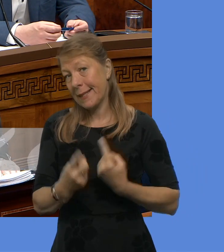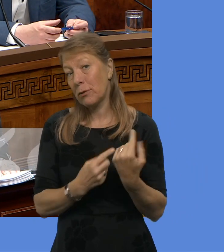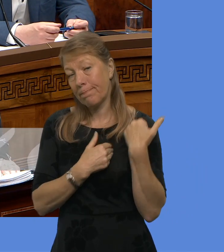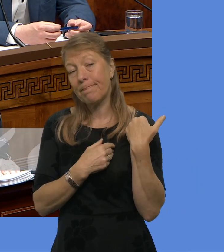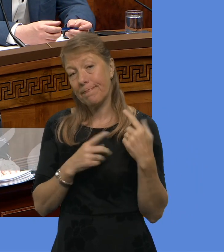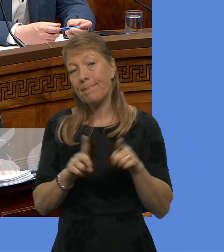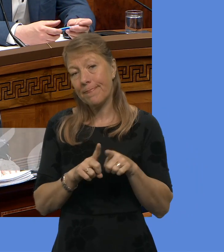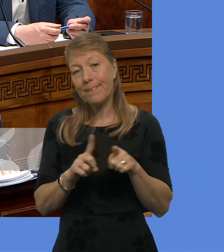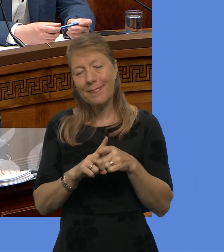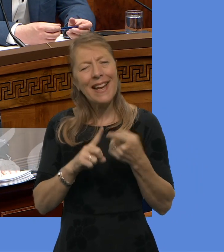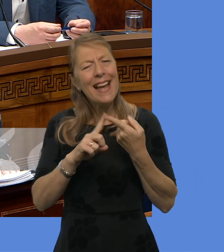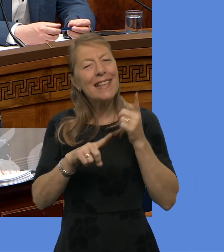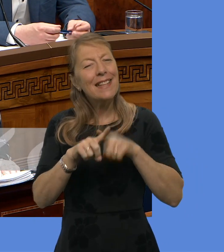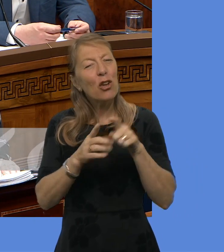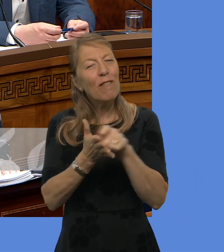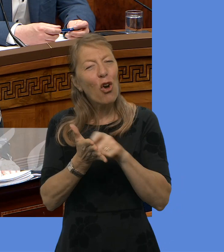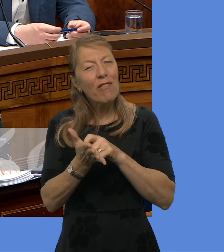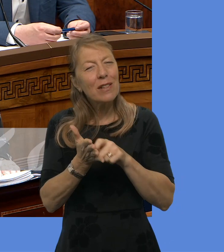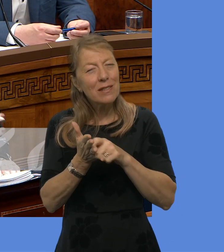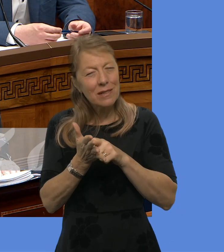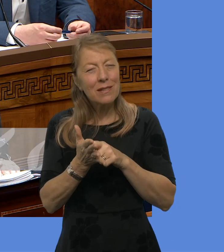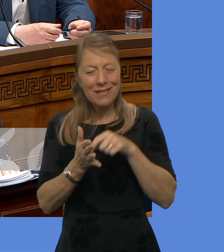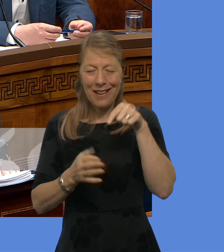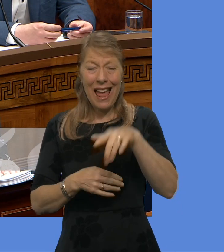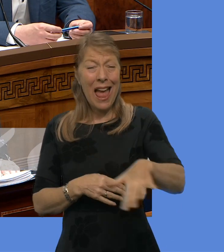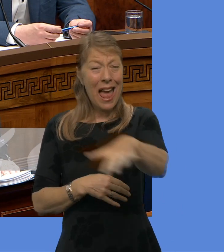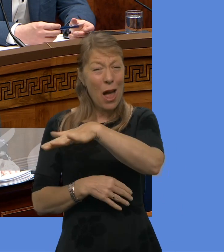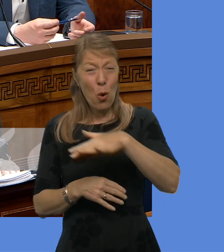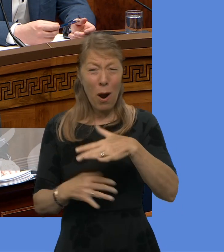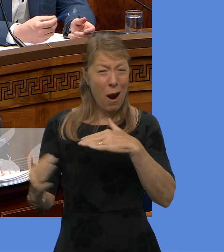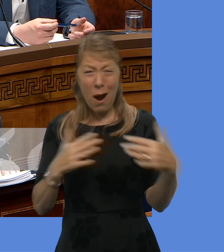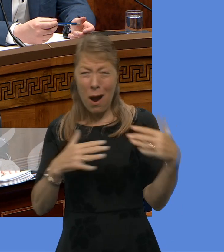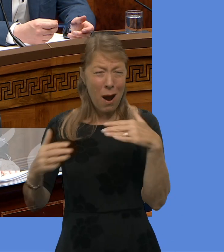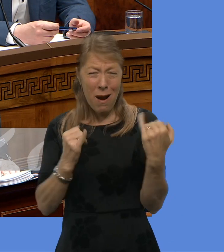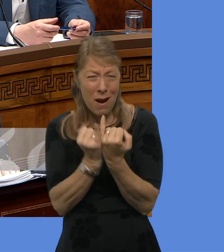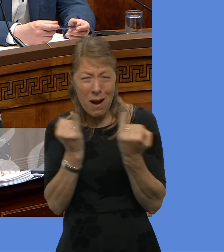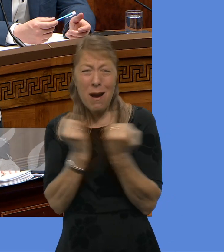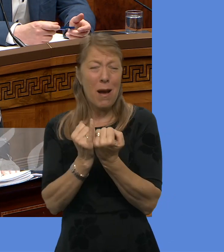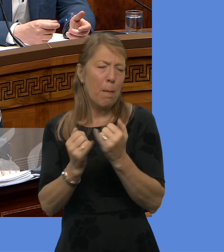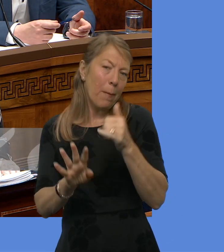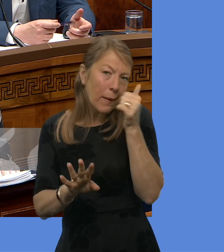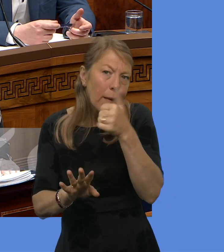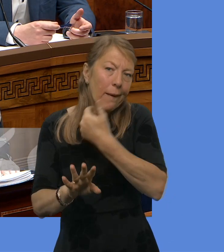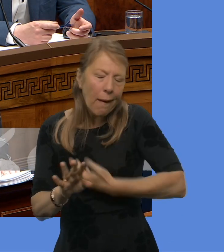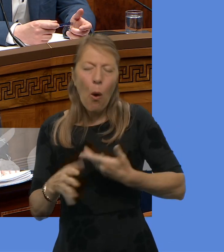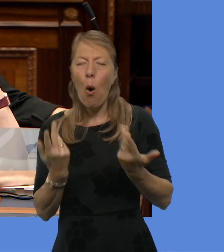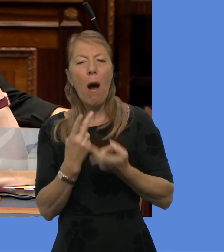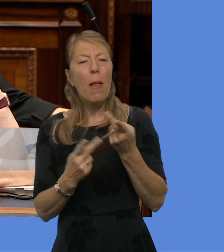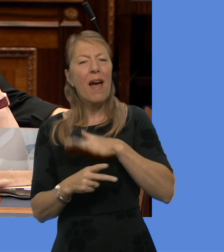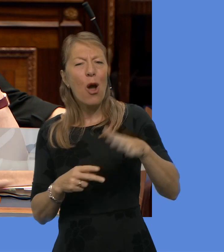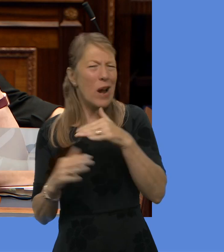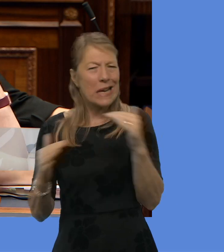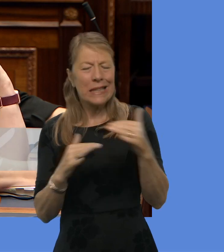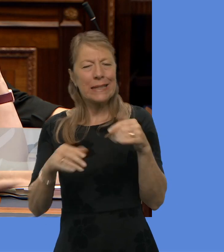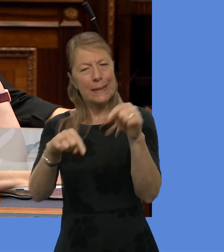The Executive Office, when it comes to interface issues, also has some responsibility around tackling sectarianism, and some of the attacks have